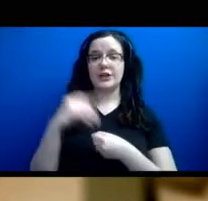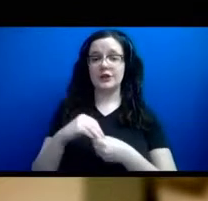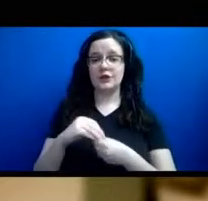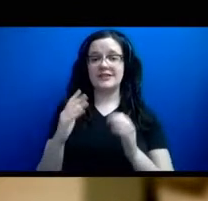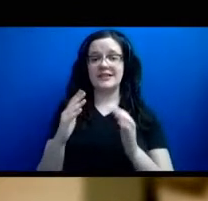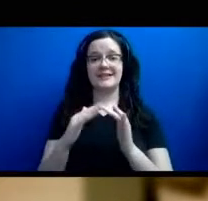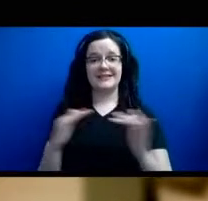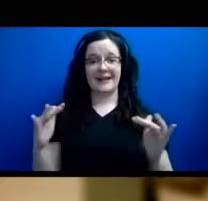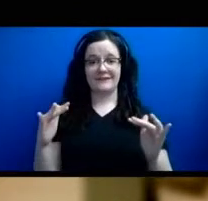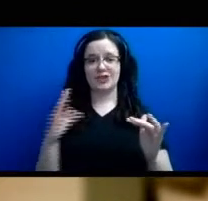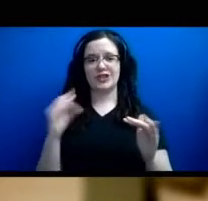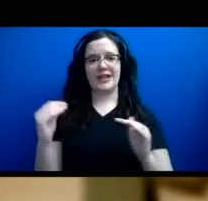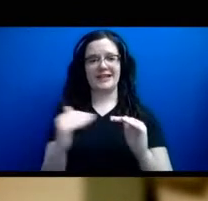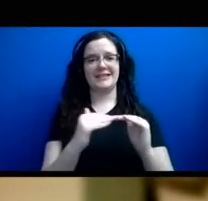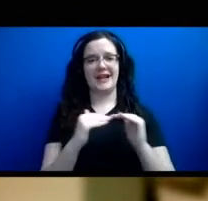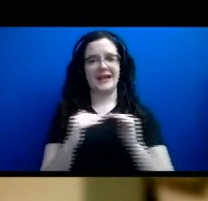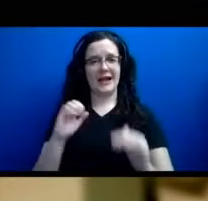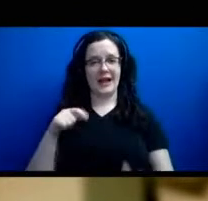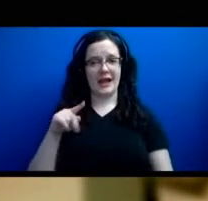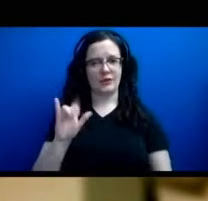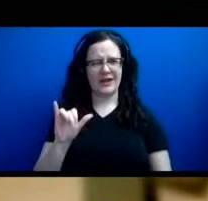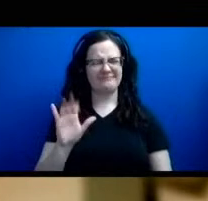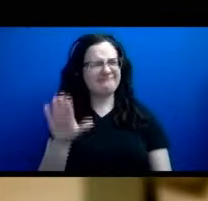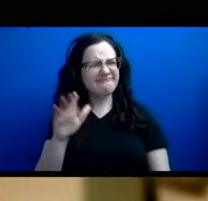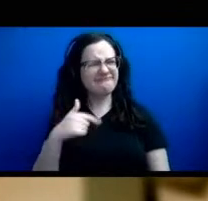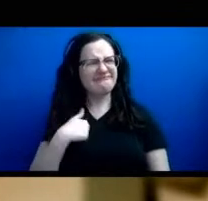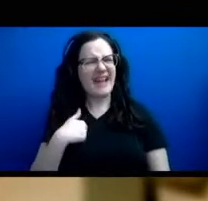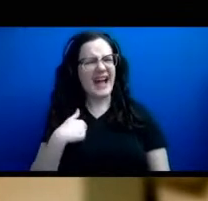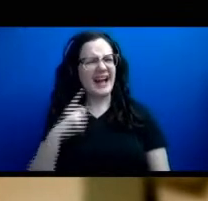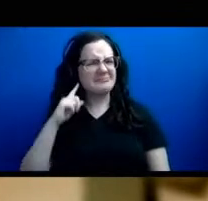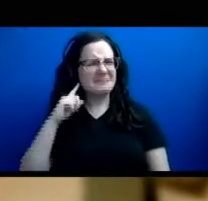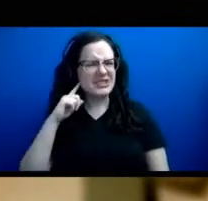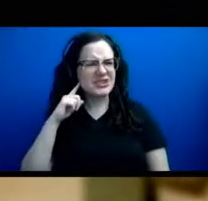Diversity, and Equity. I'm hearing someone